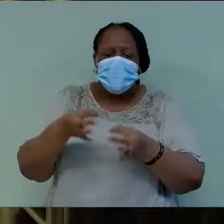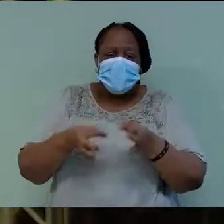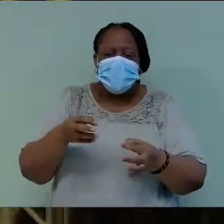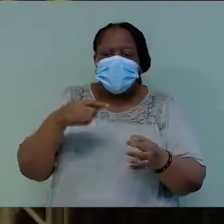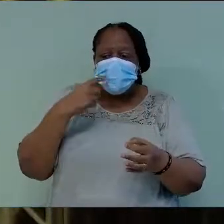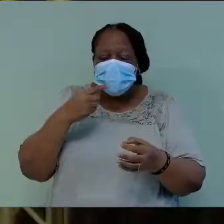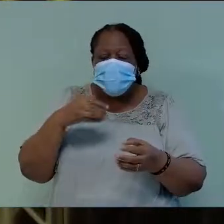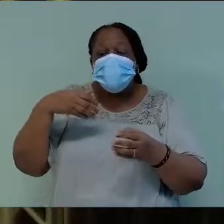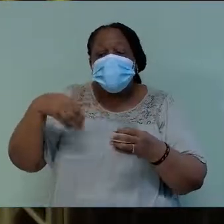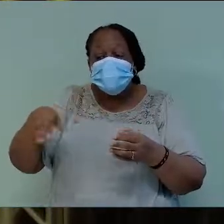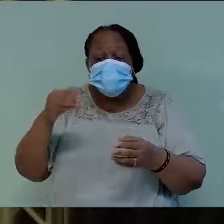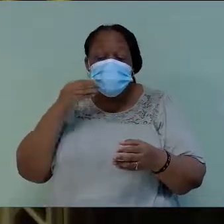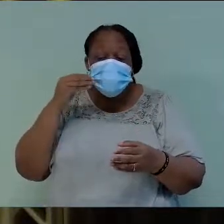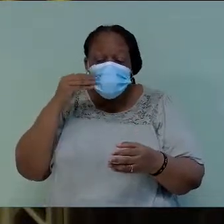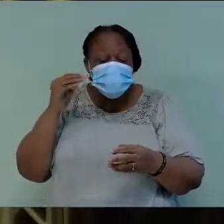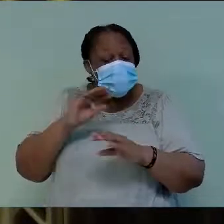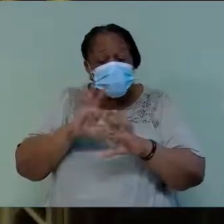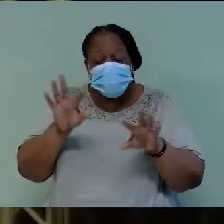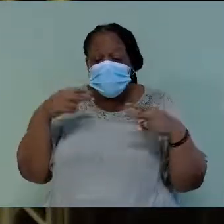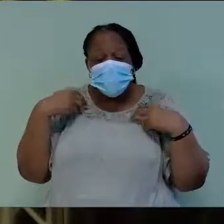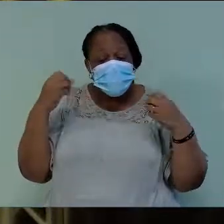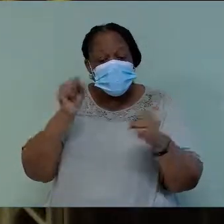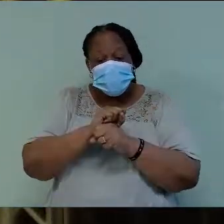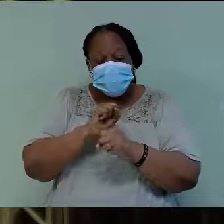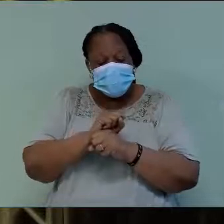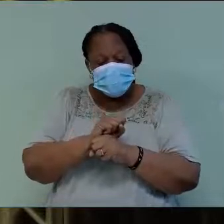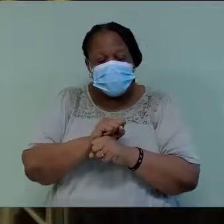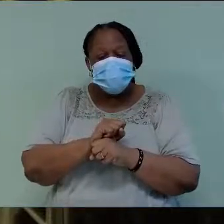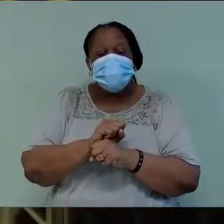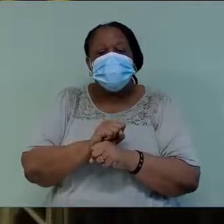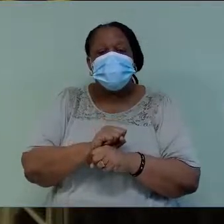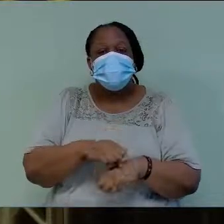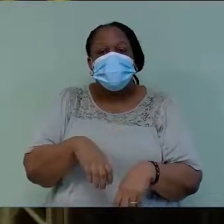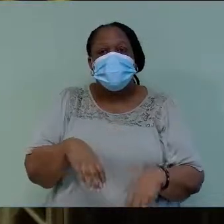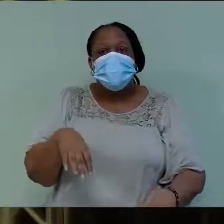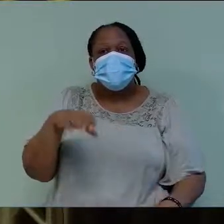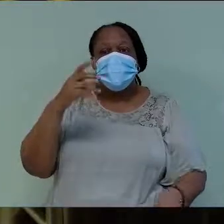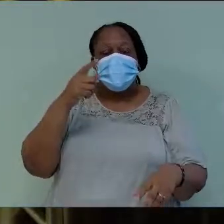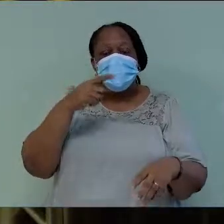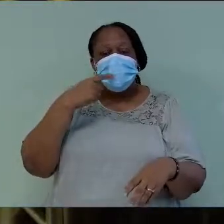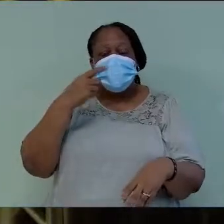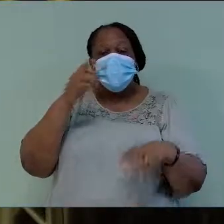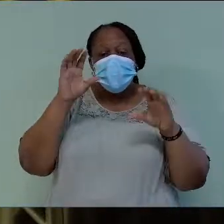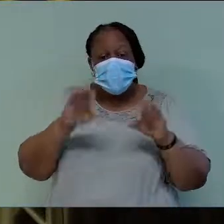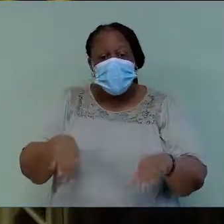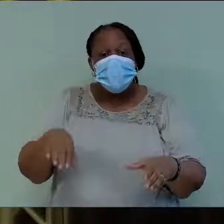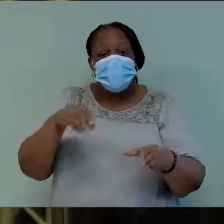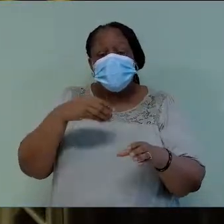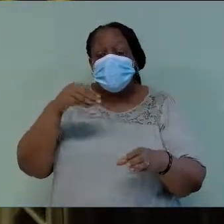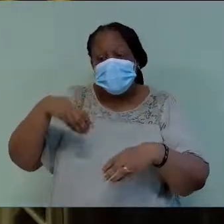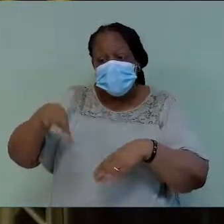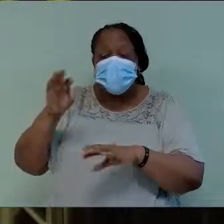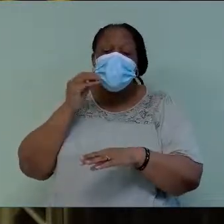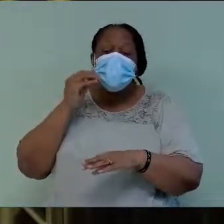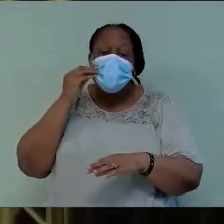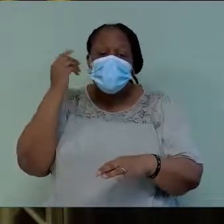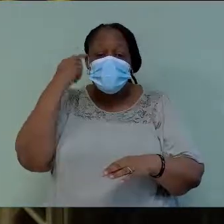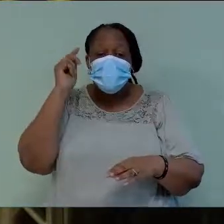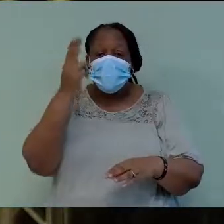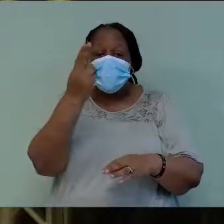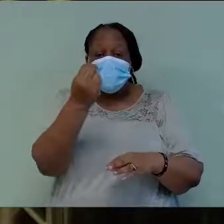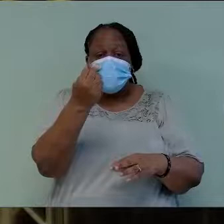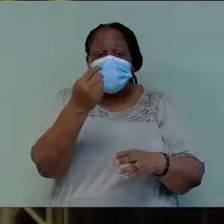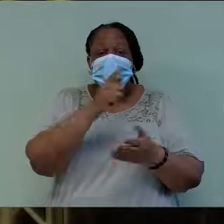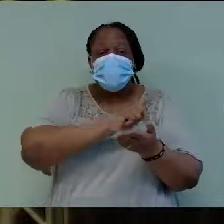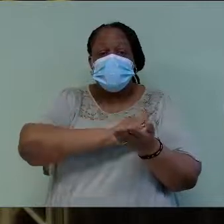Protection of Employment Act, the layoff period is a maximum of 12 weeks. Thirdly, after 12